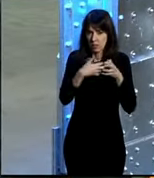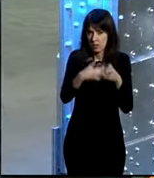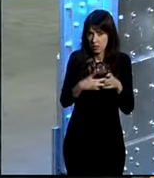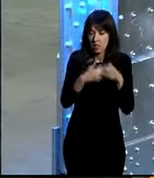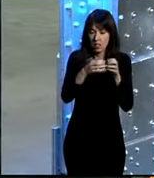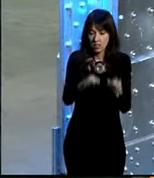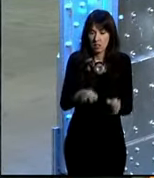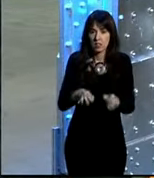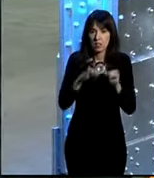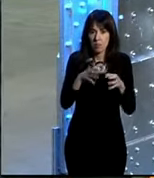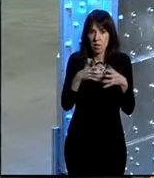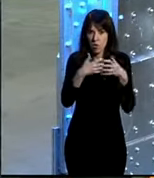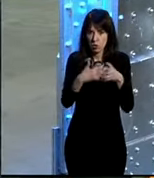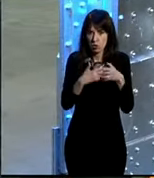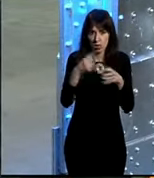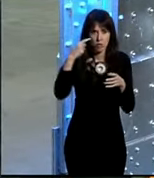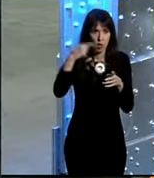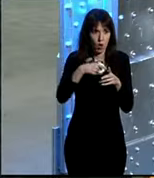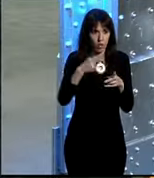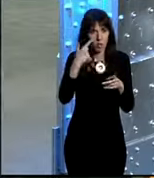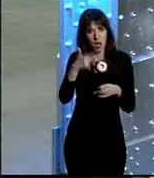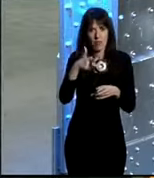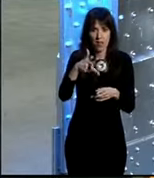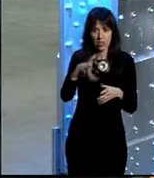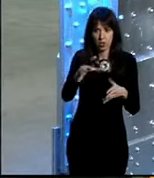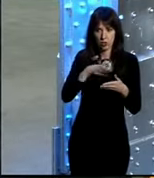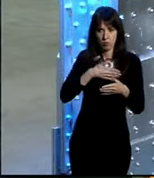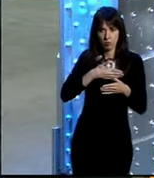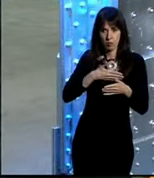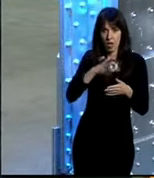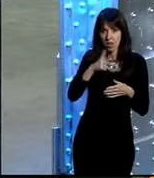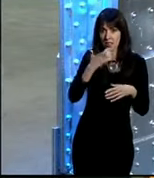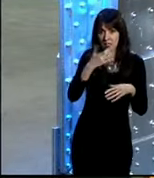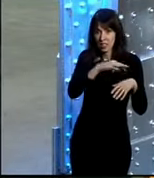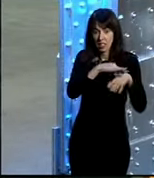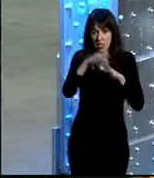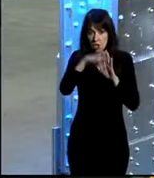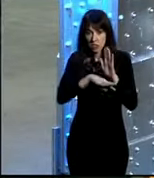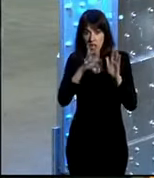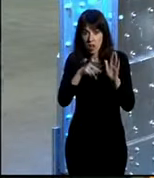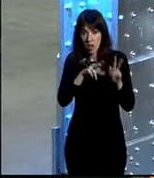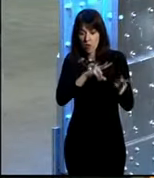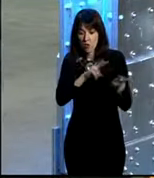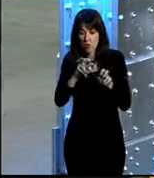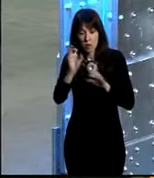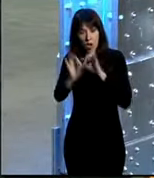screenwriters are always fighting in order to get more rights. So